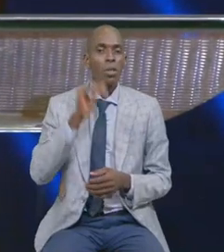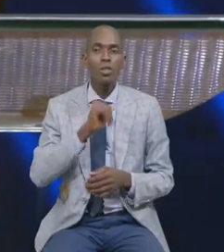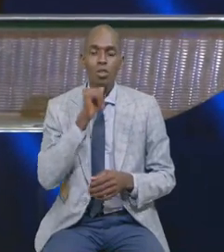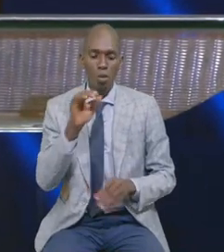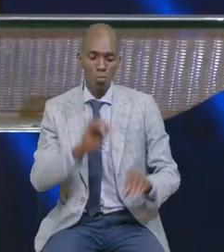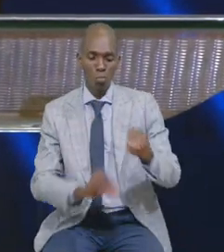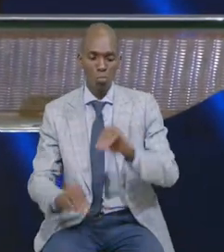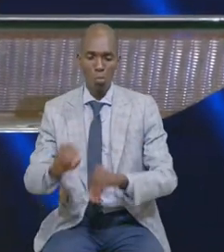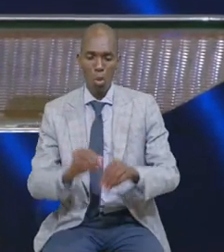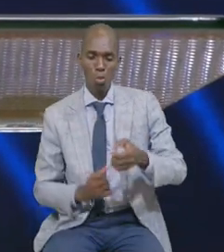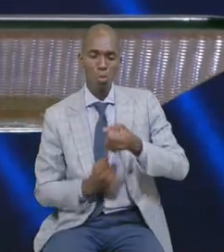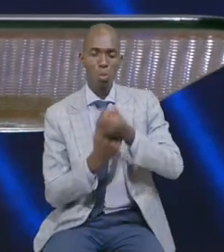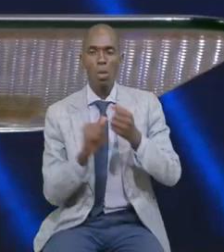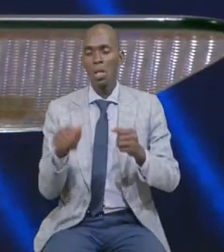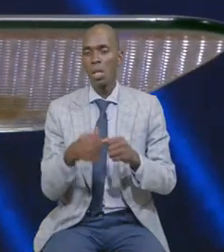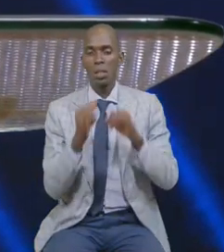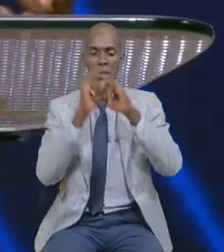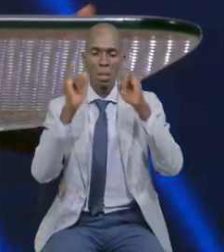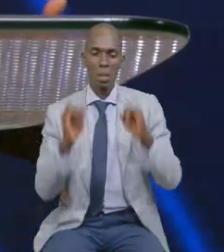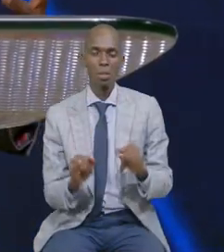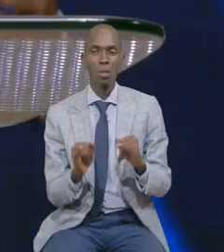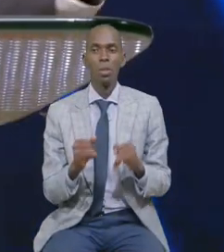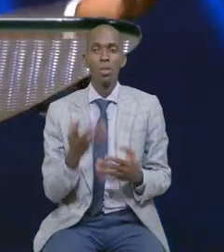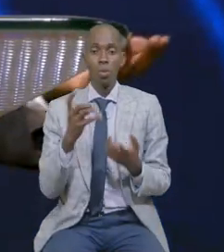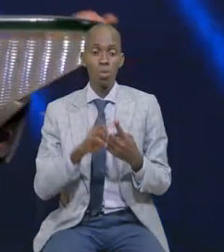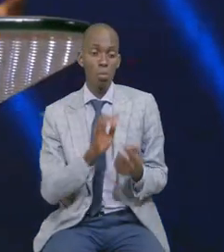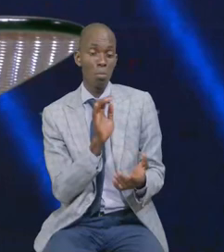worship of any idol. You want to get married, and